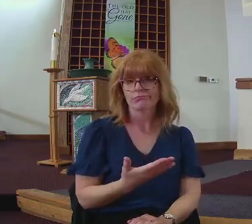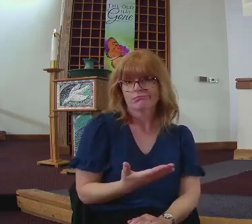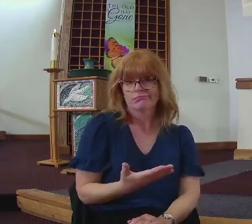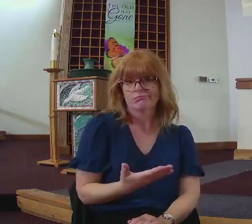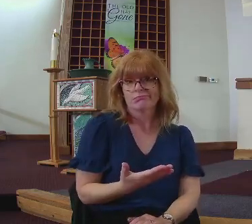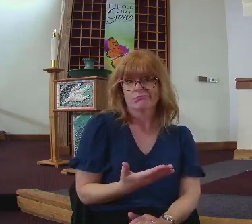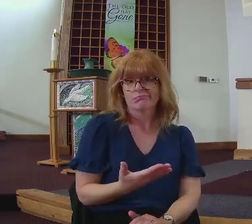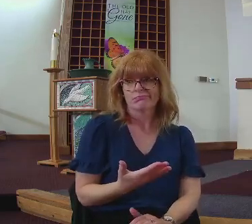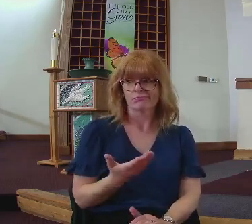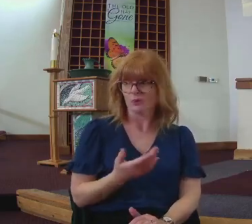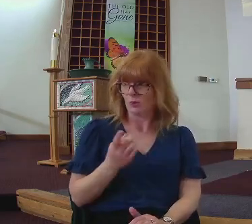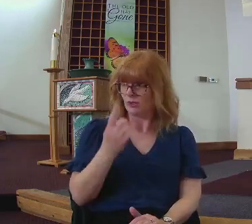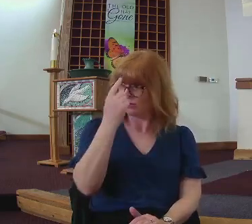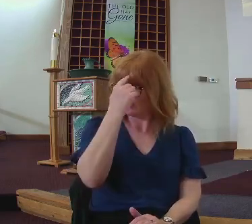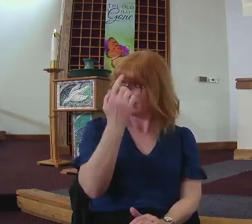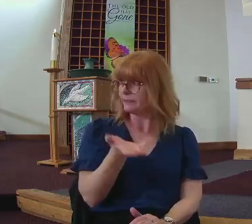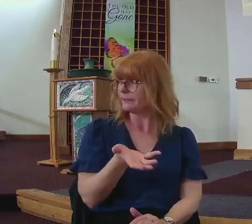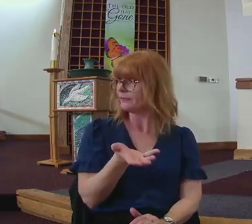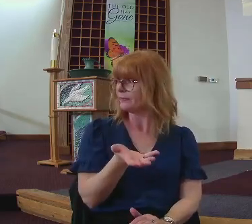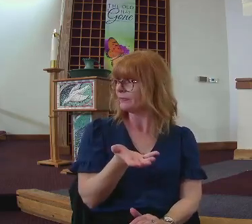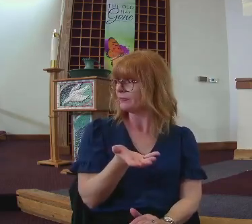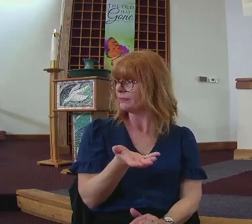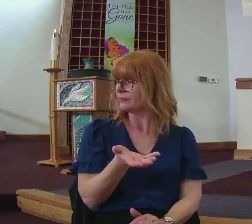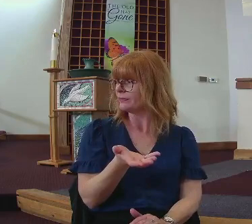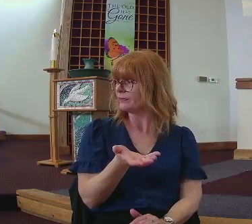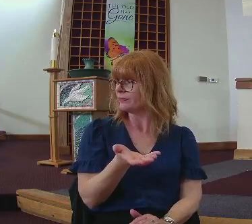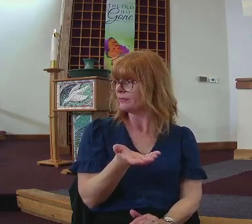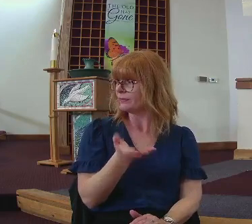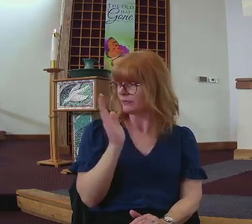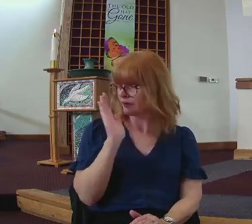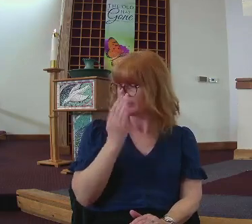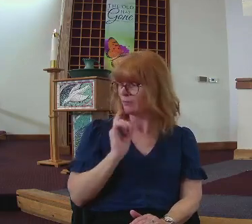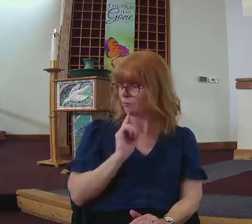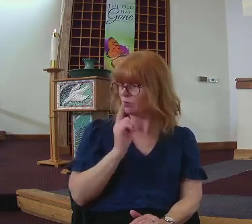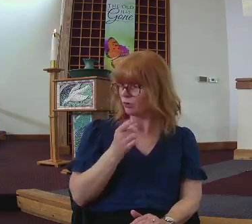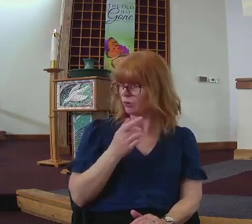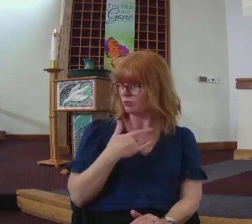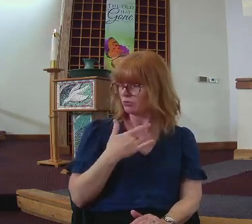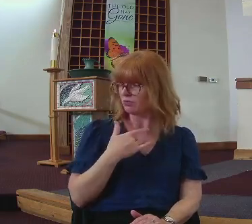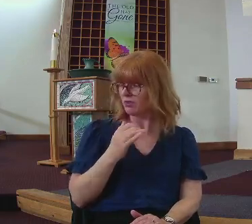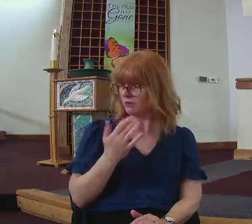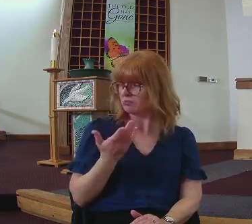What do you think about that? Does it sound true? Does it feel true?